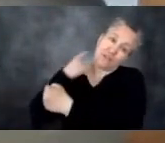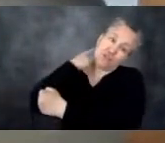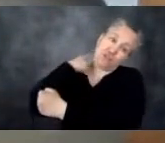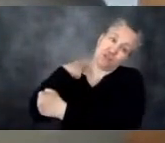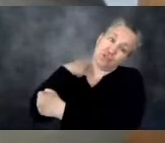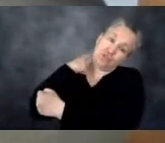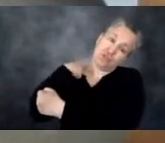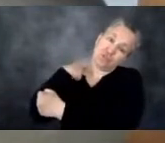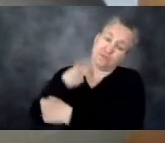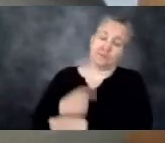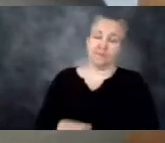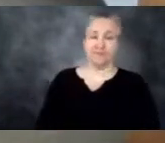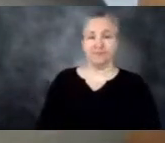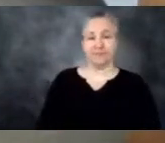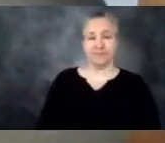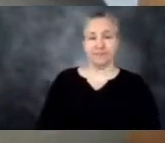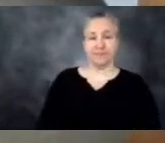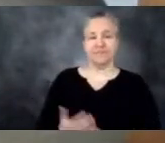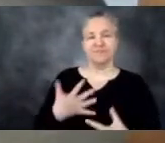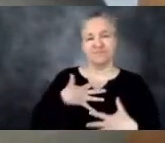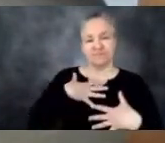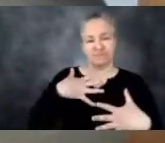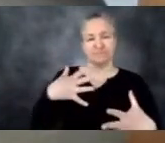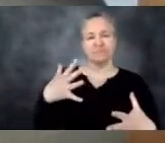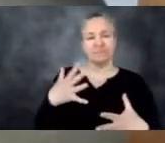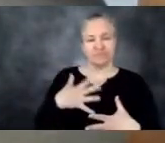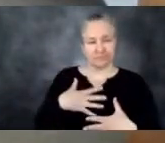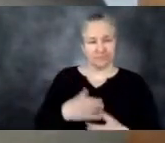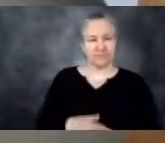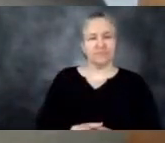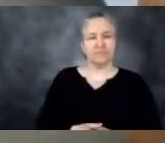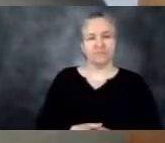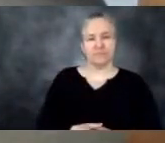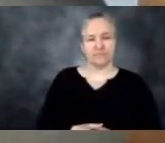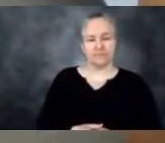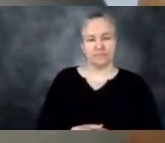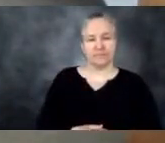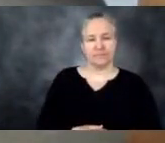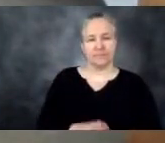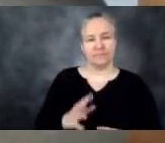neck, taking a few breaths.